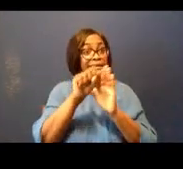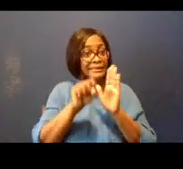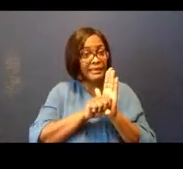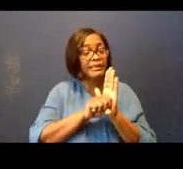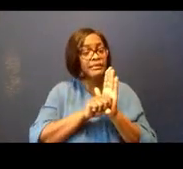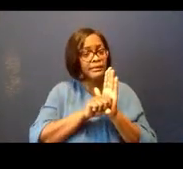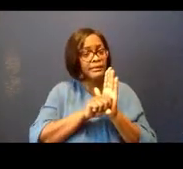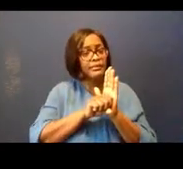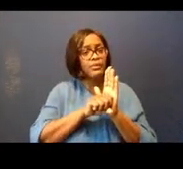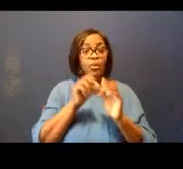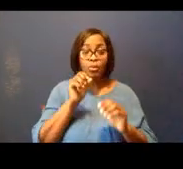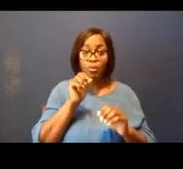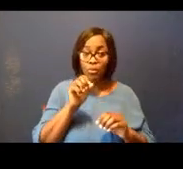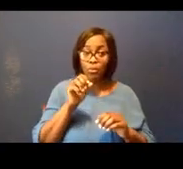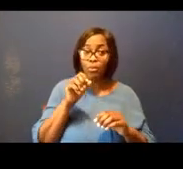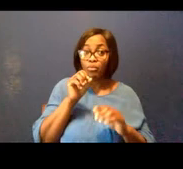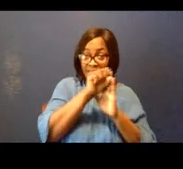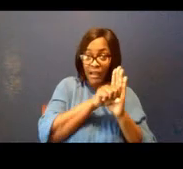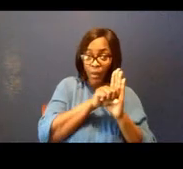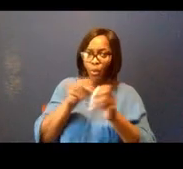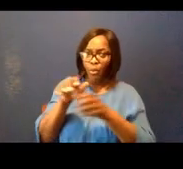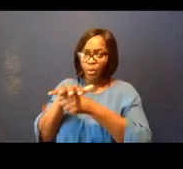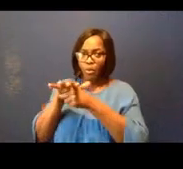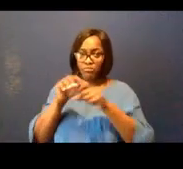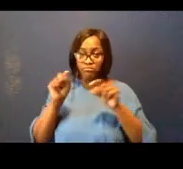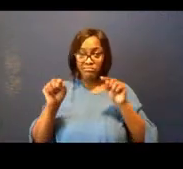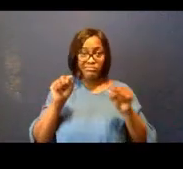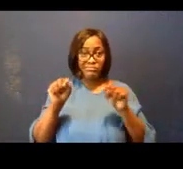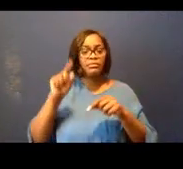Congress to pass a